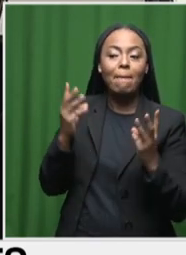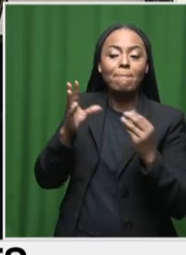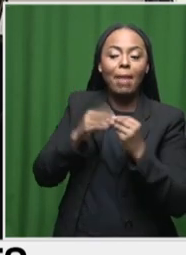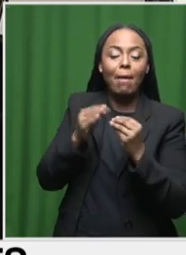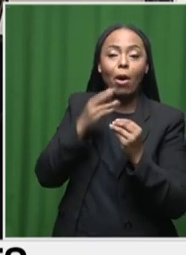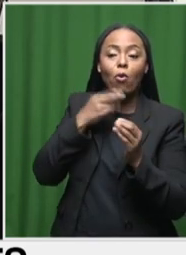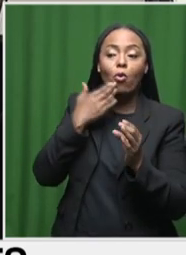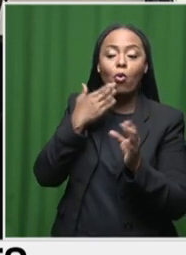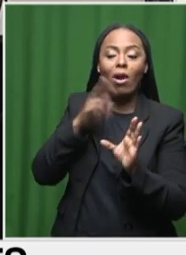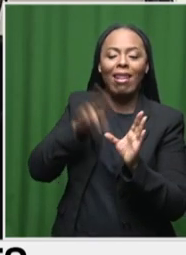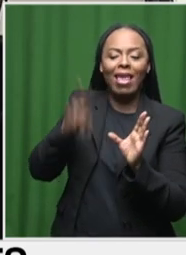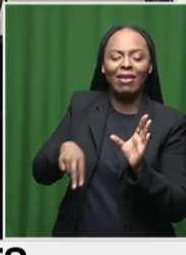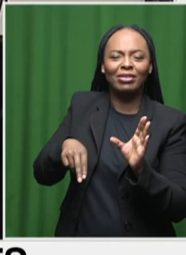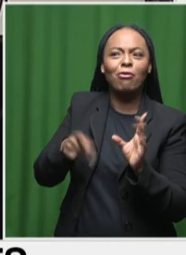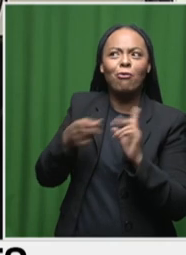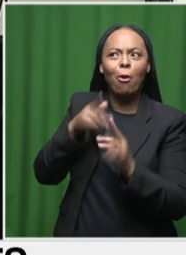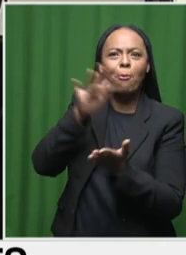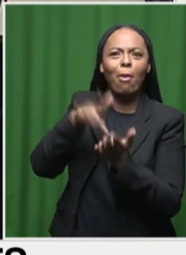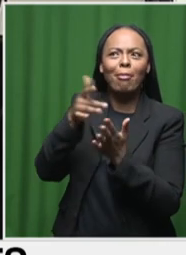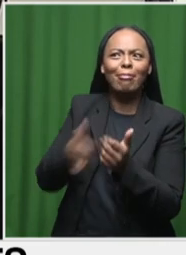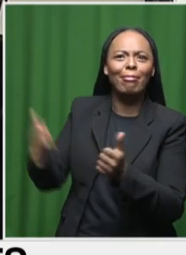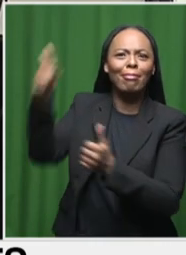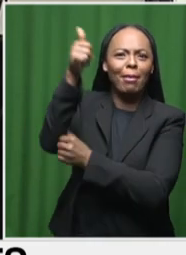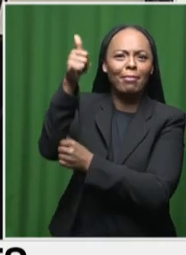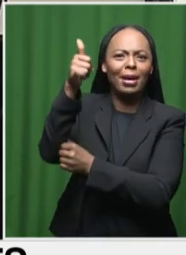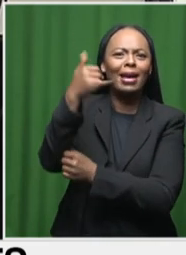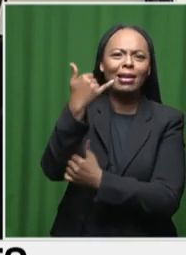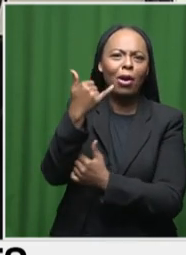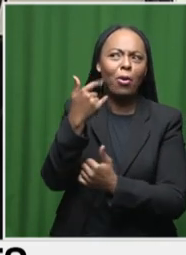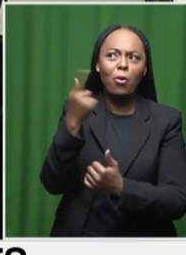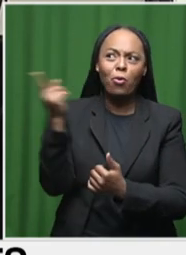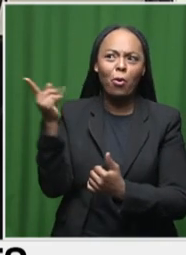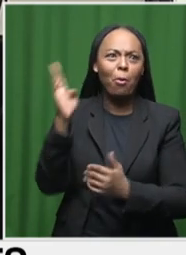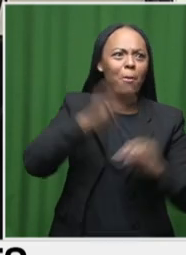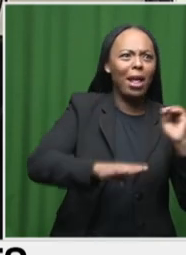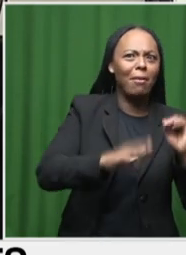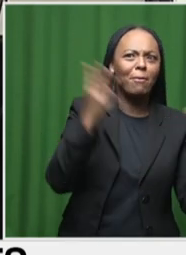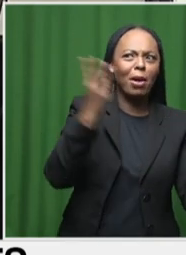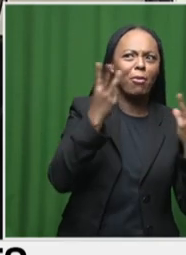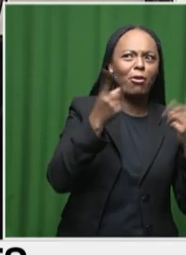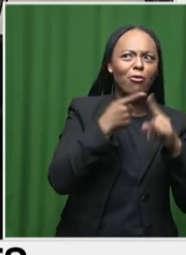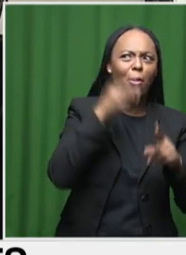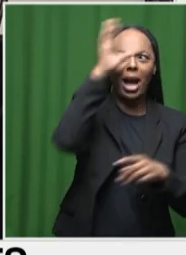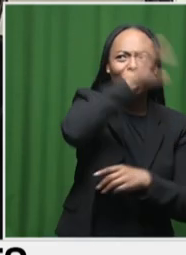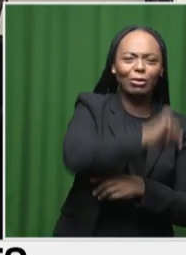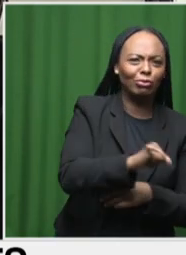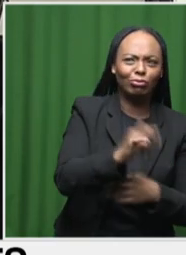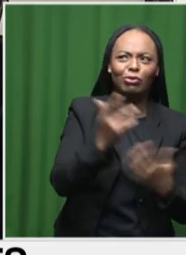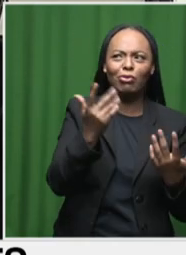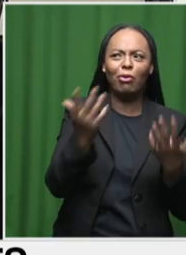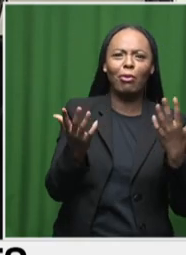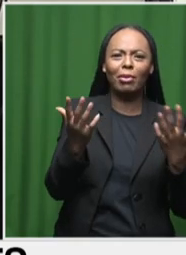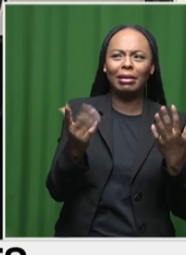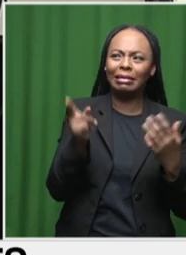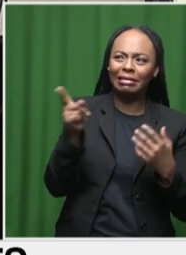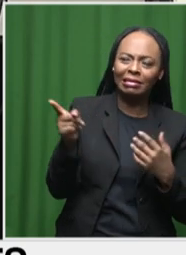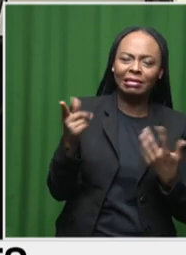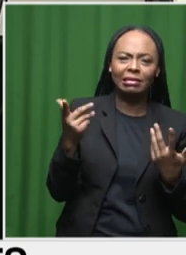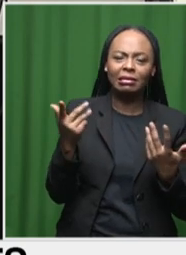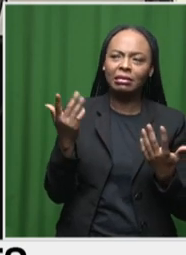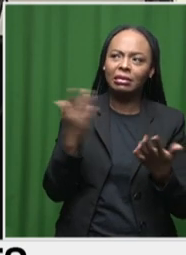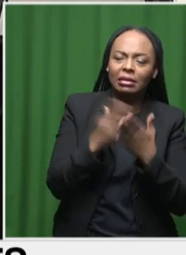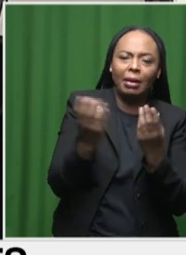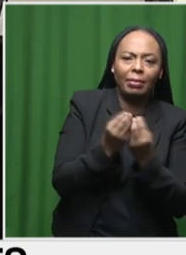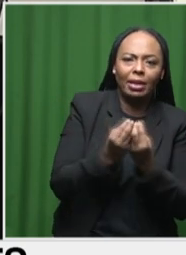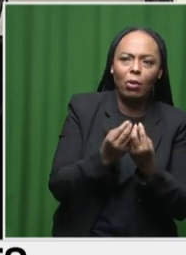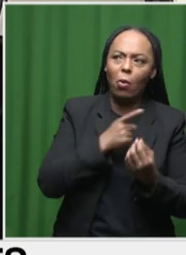you can't blame the public for reading perhaps something into that. If you have